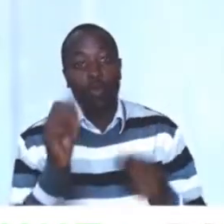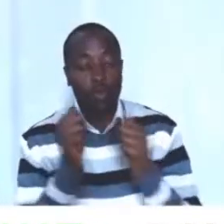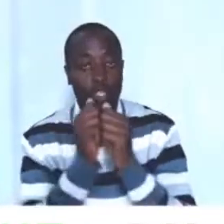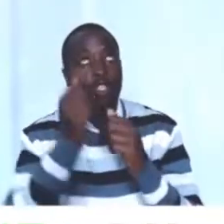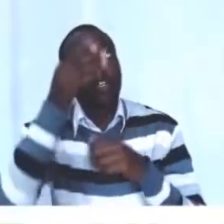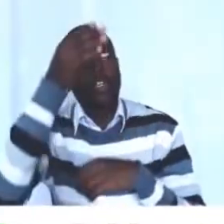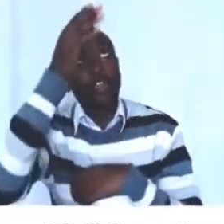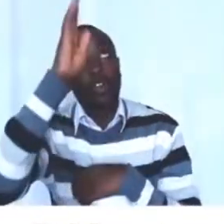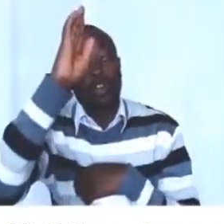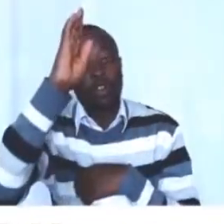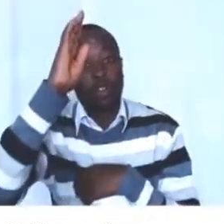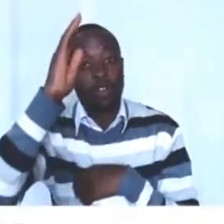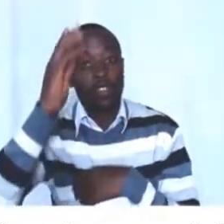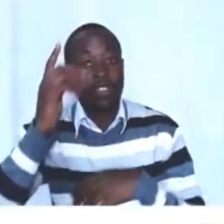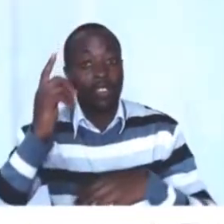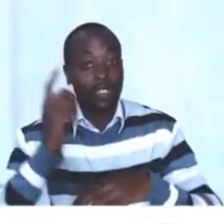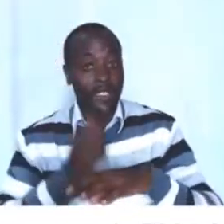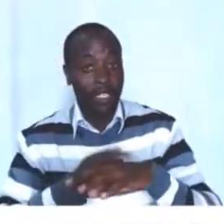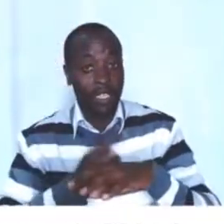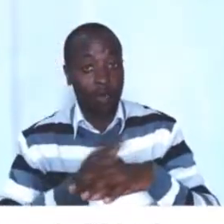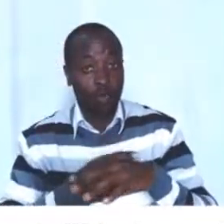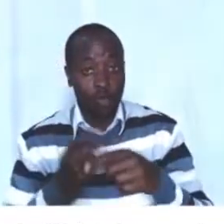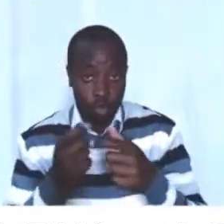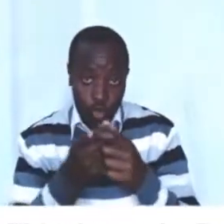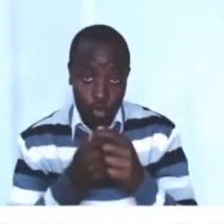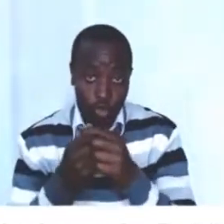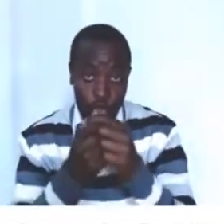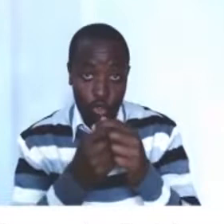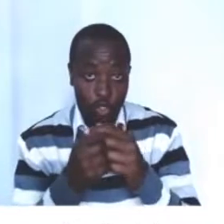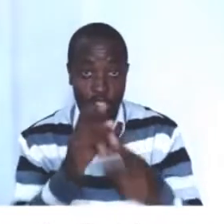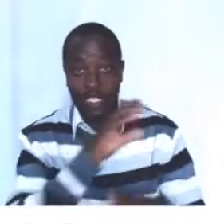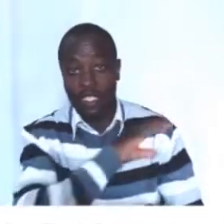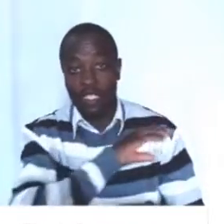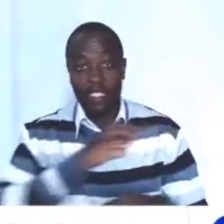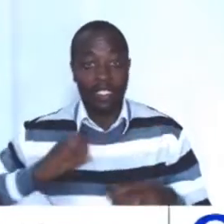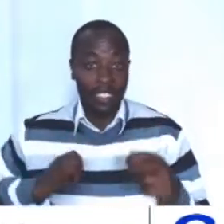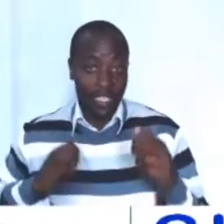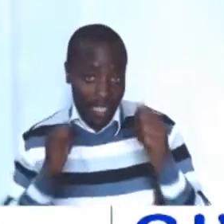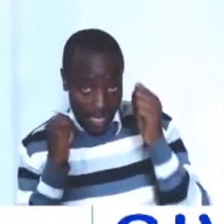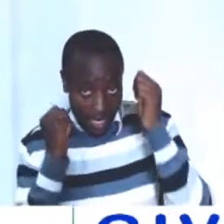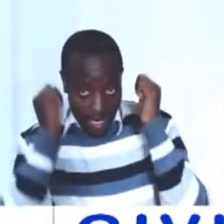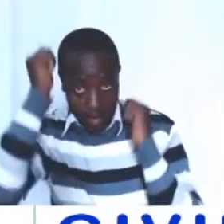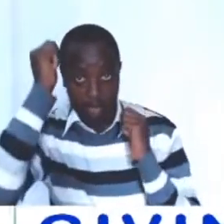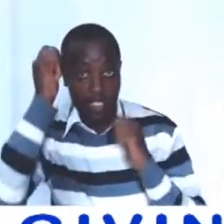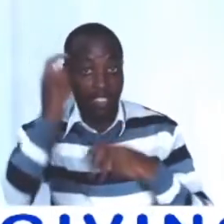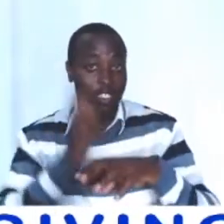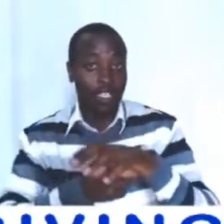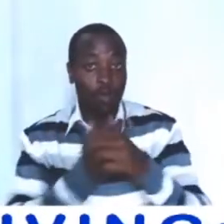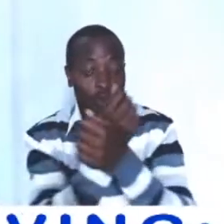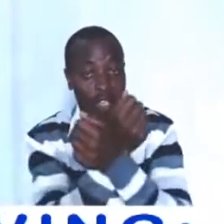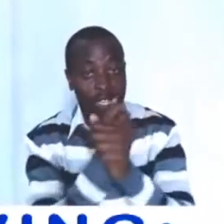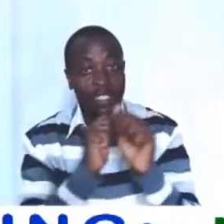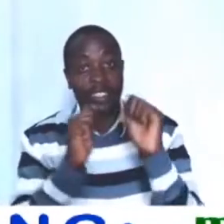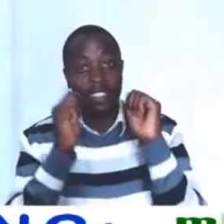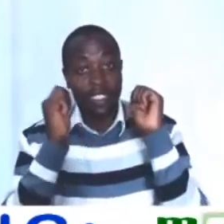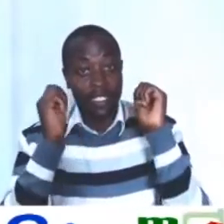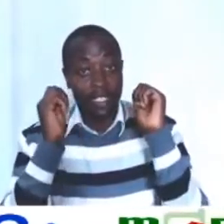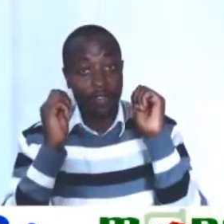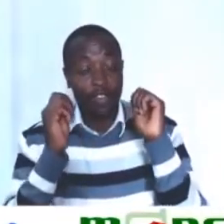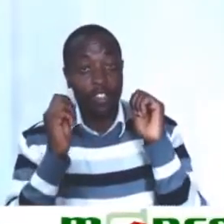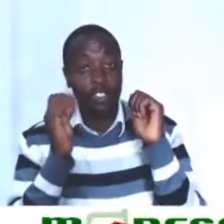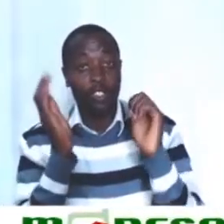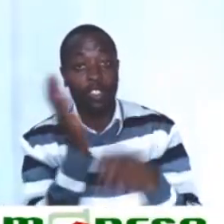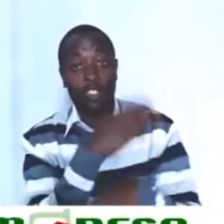When you enlisted in the boot camp, that is a salvation, when you gave your life to Christ, you were